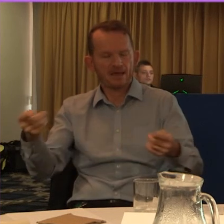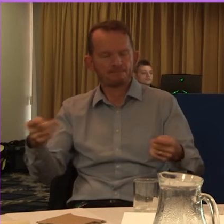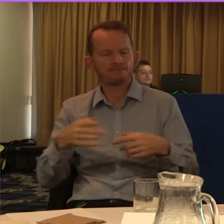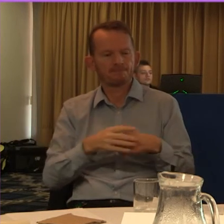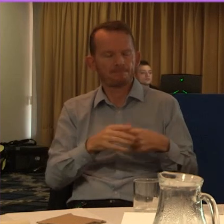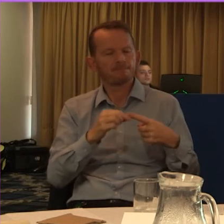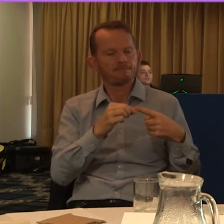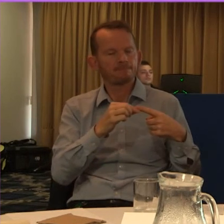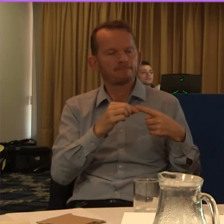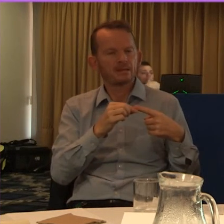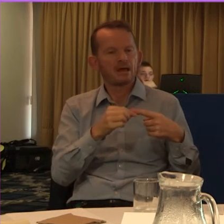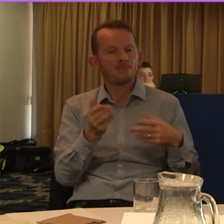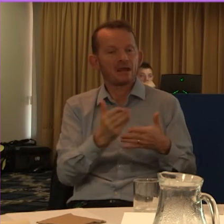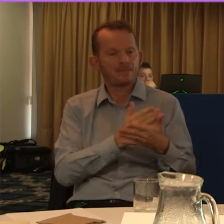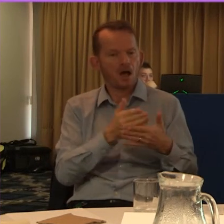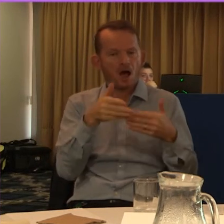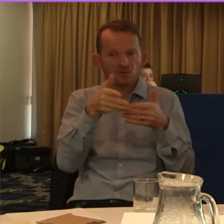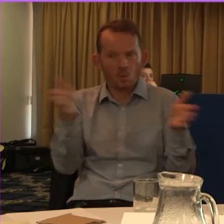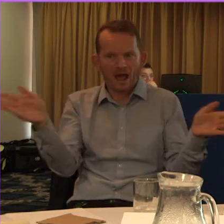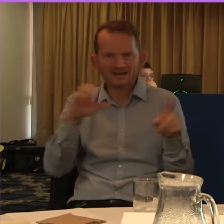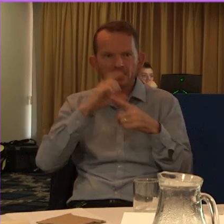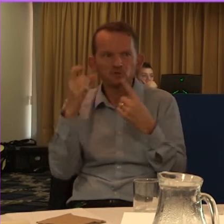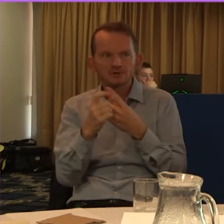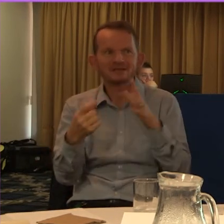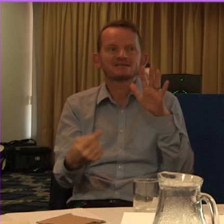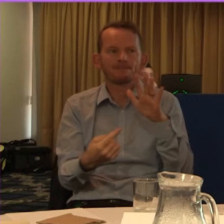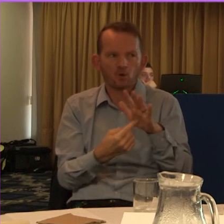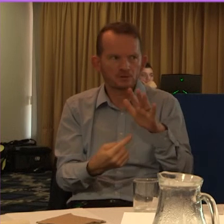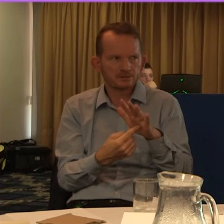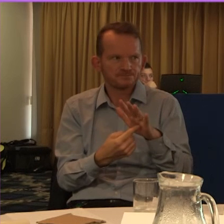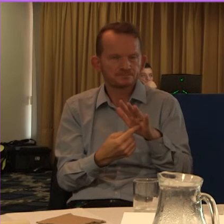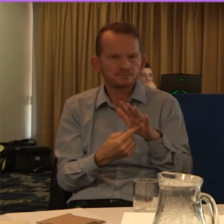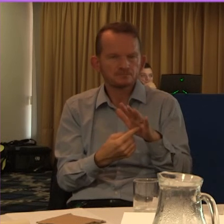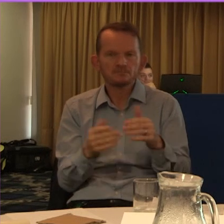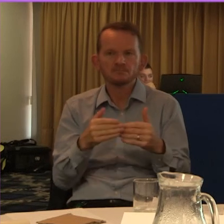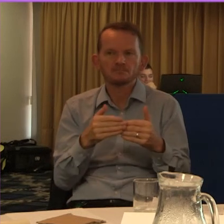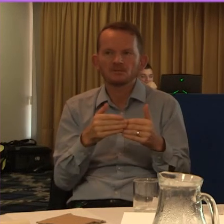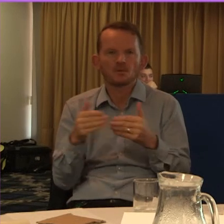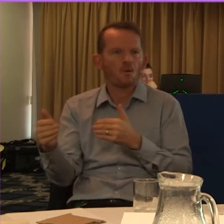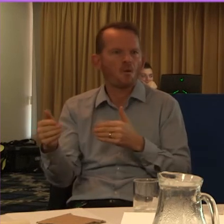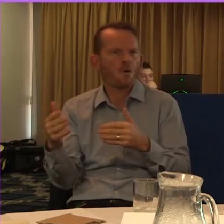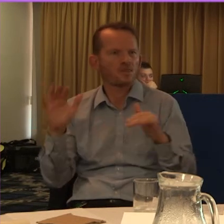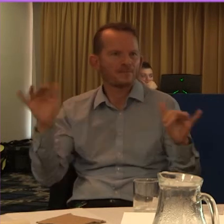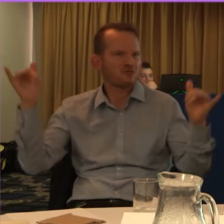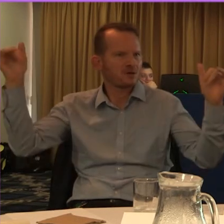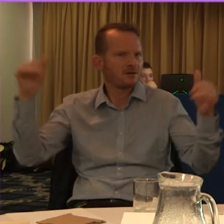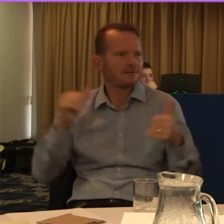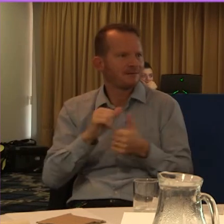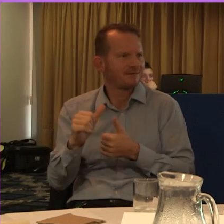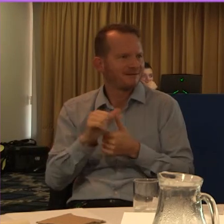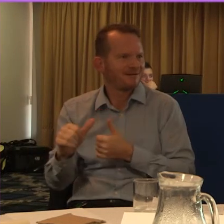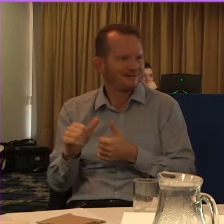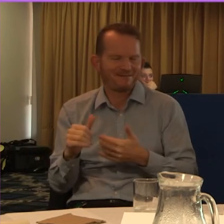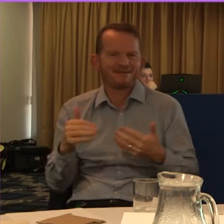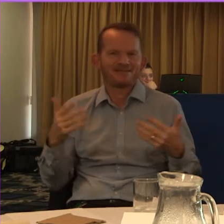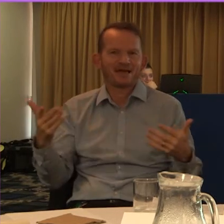things. Being part of a wider community is really important, or in another way, as someone put it, the more the merrier. And